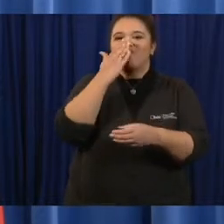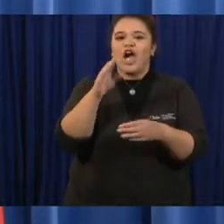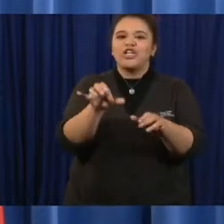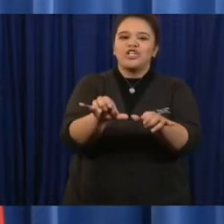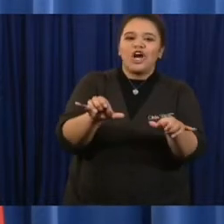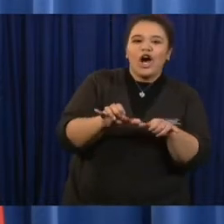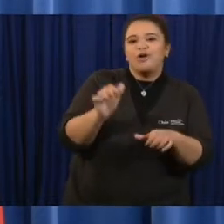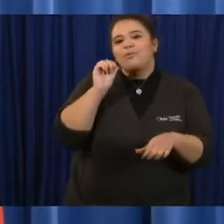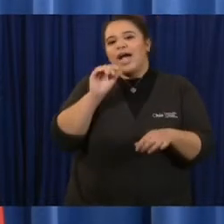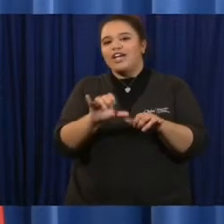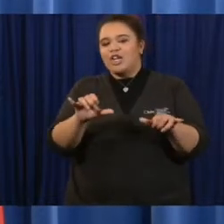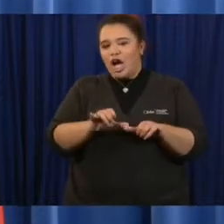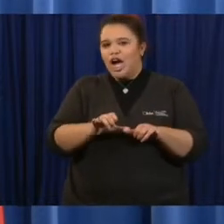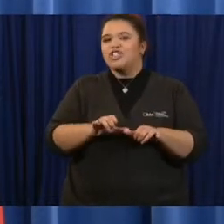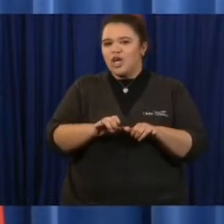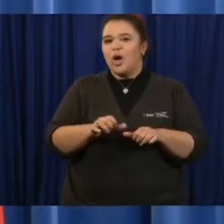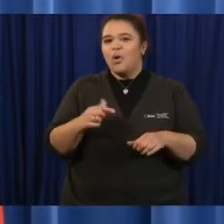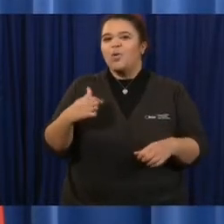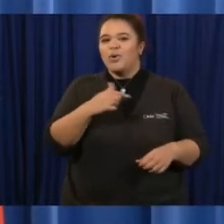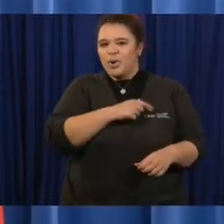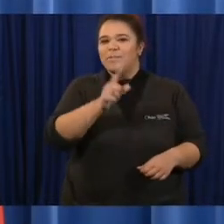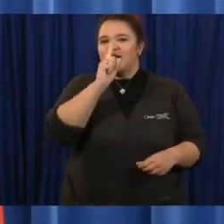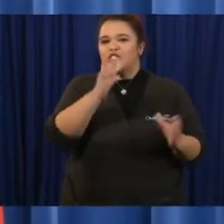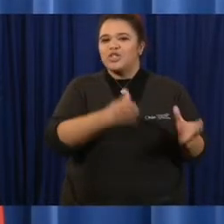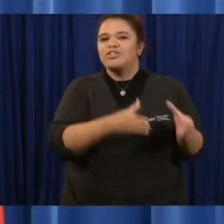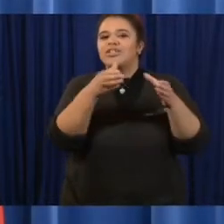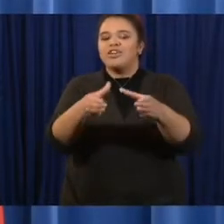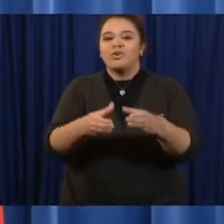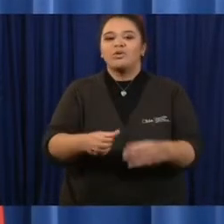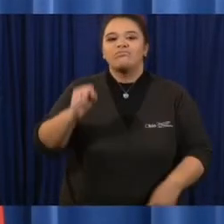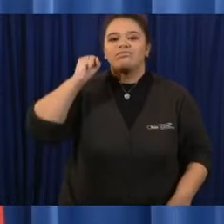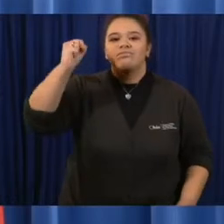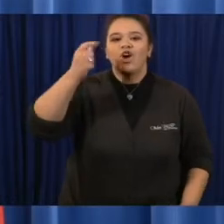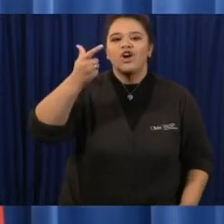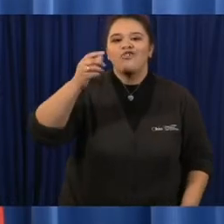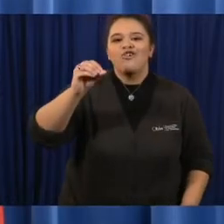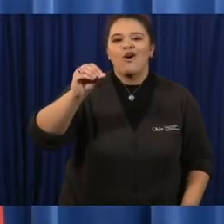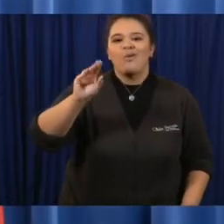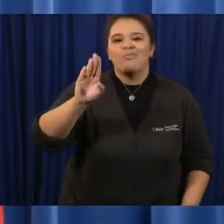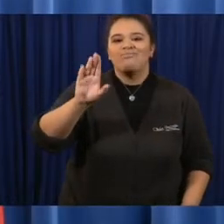will make sure you get this. Go Buckeyes. All right, thank you.